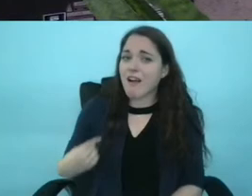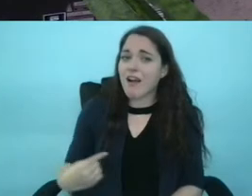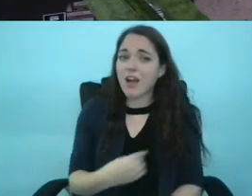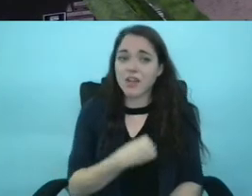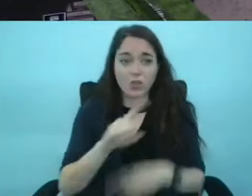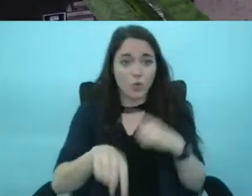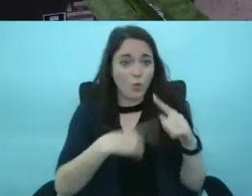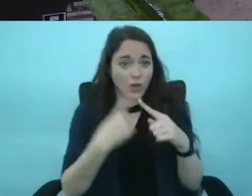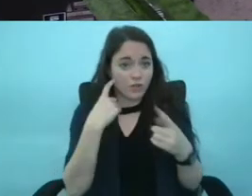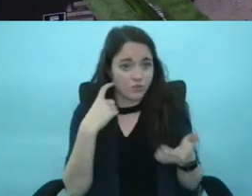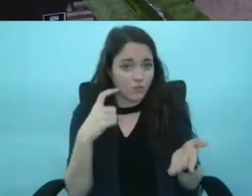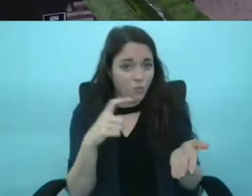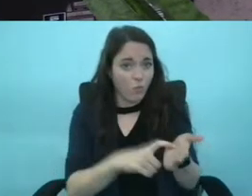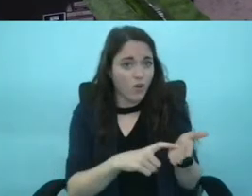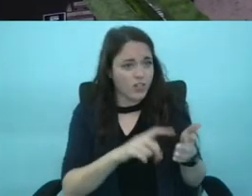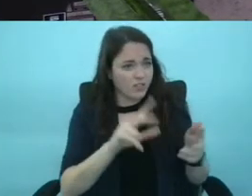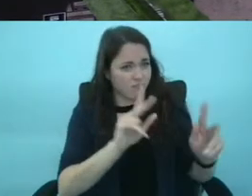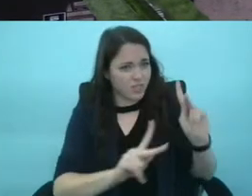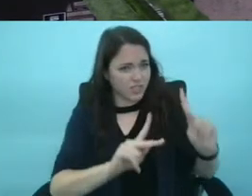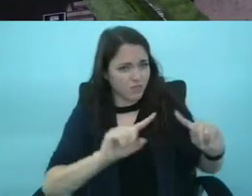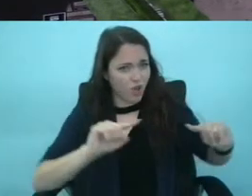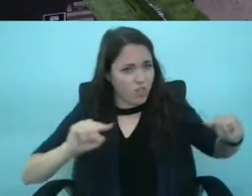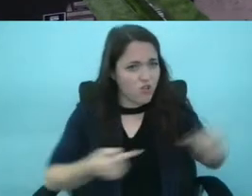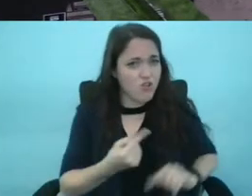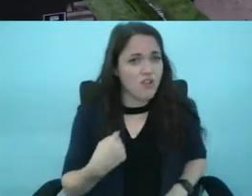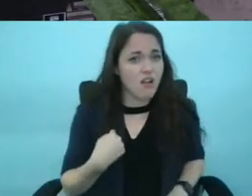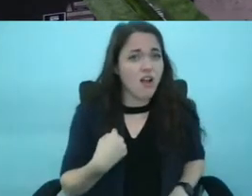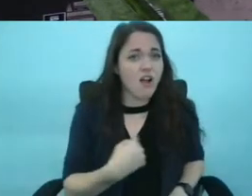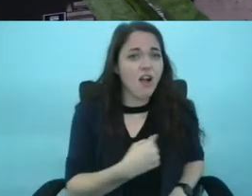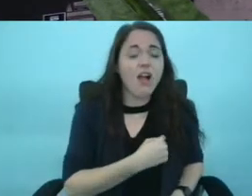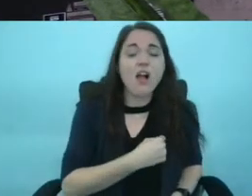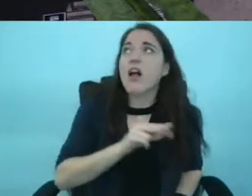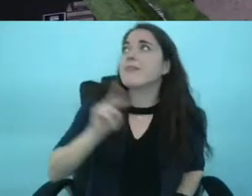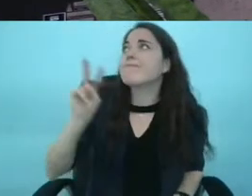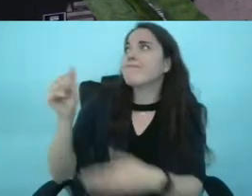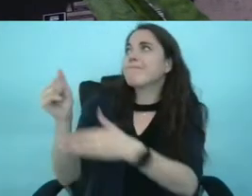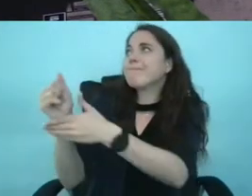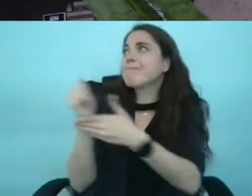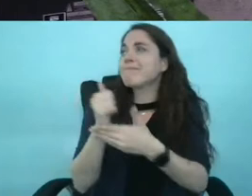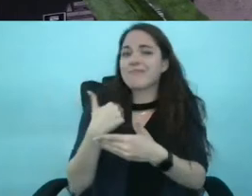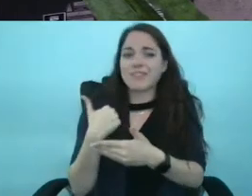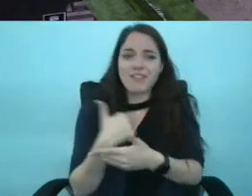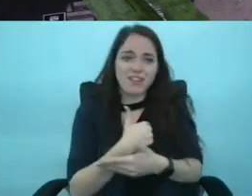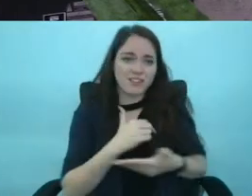Forgive us our debts as we forgive our